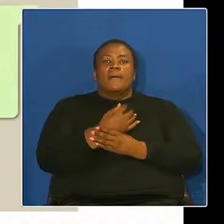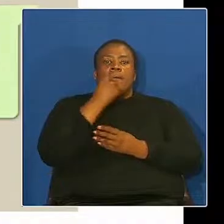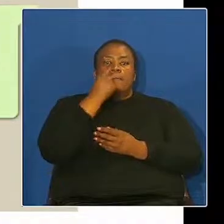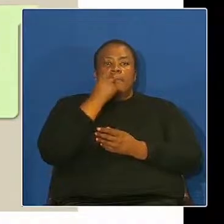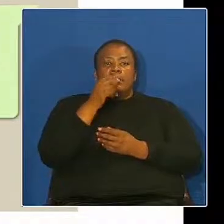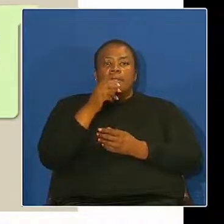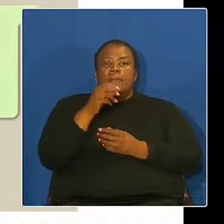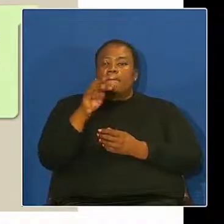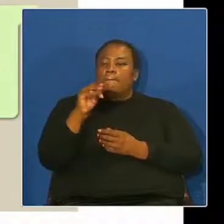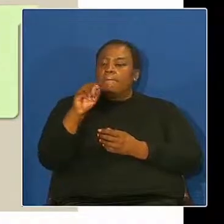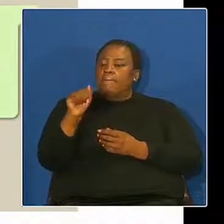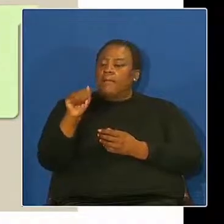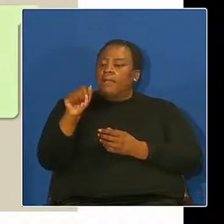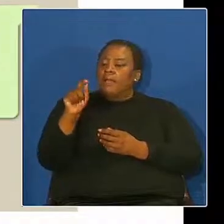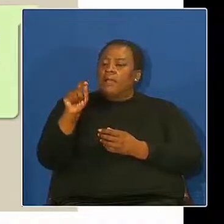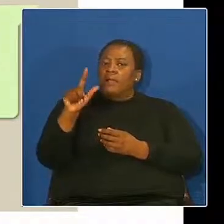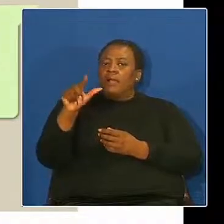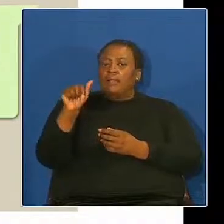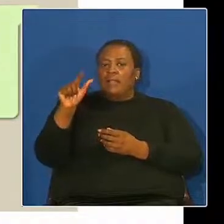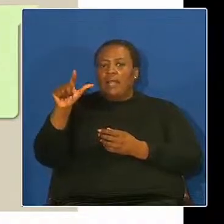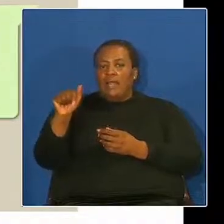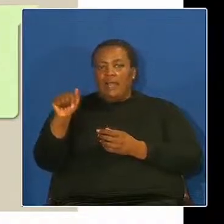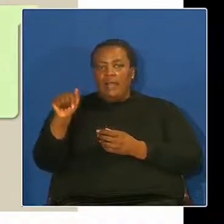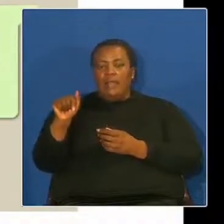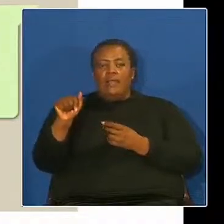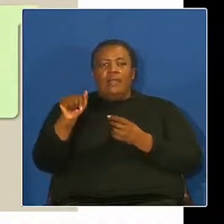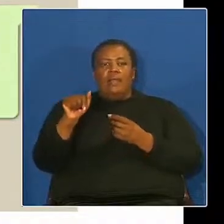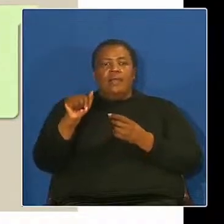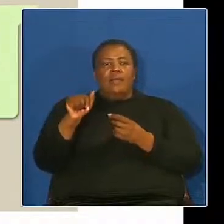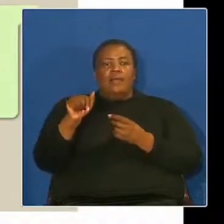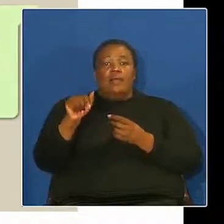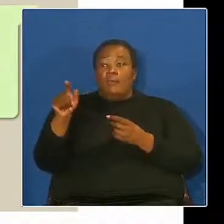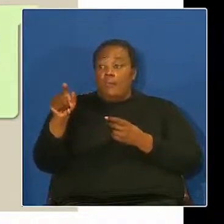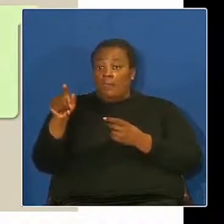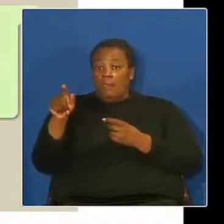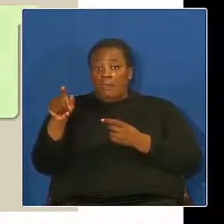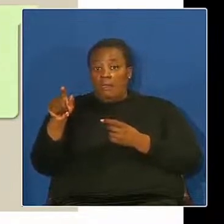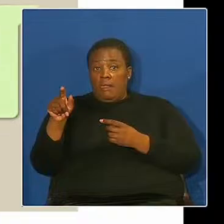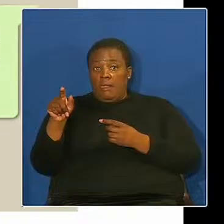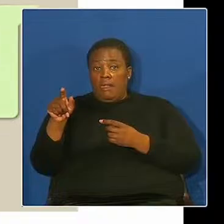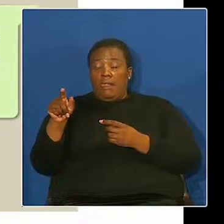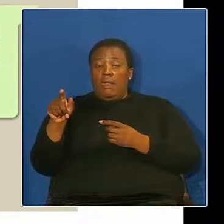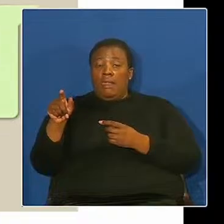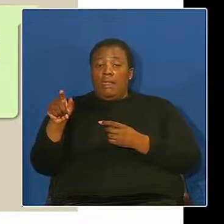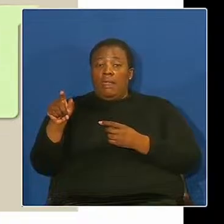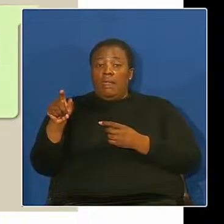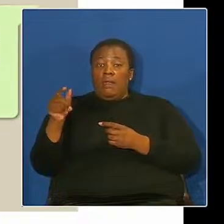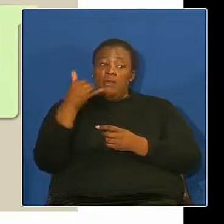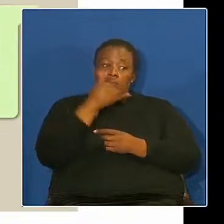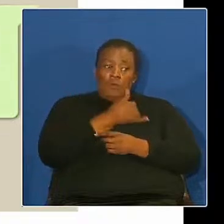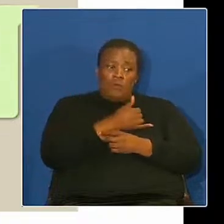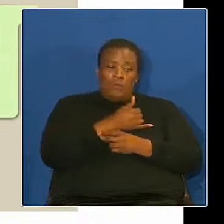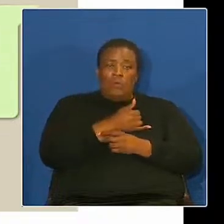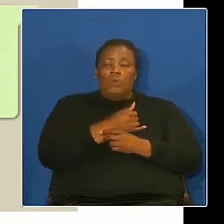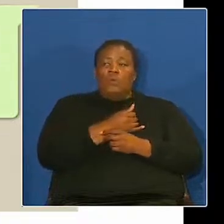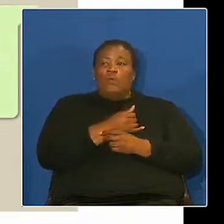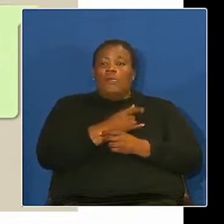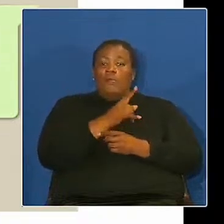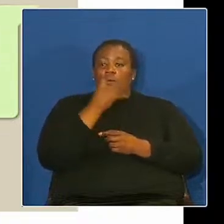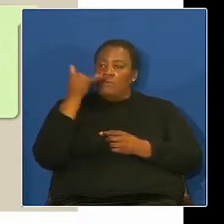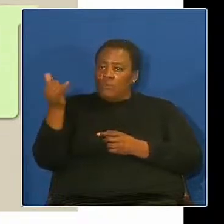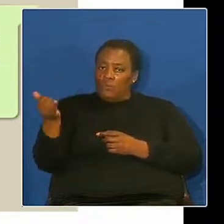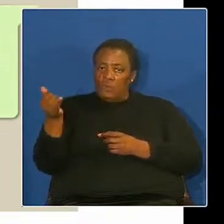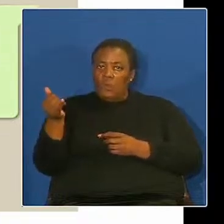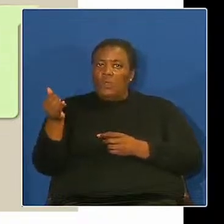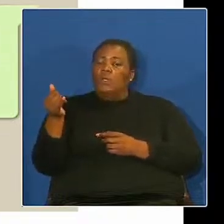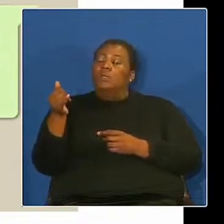Mokhotsi on the 22nd and 23rd. On the 22nd, it's around